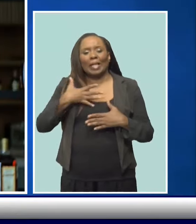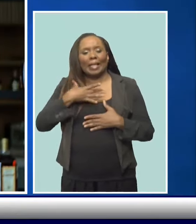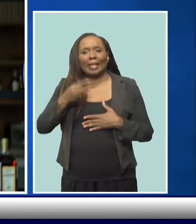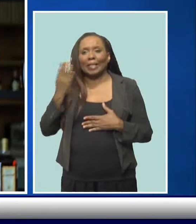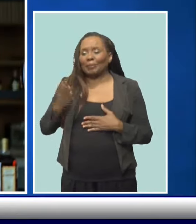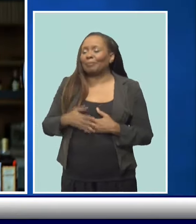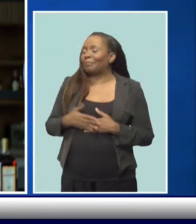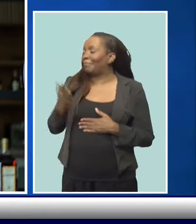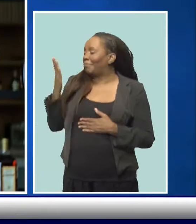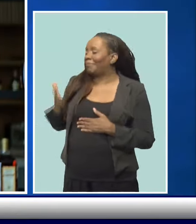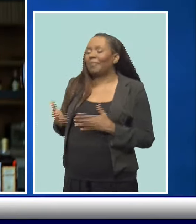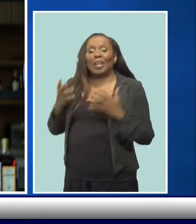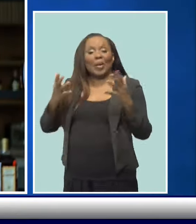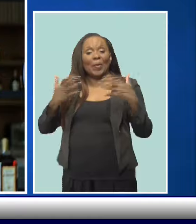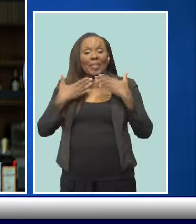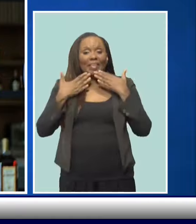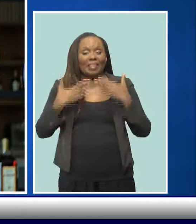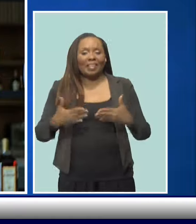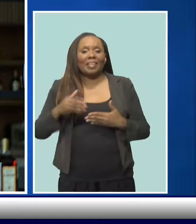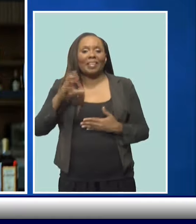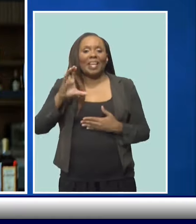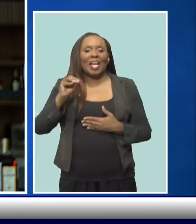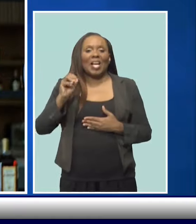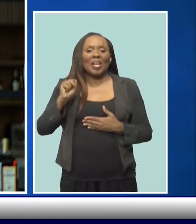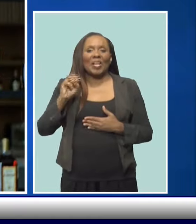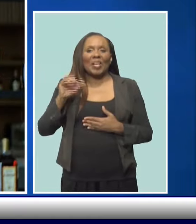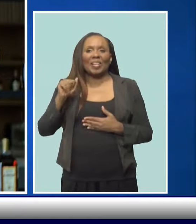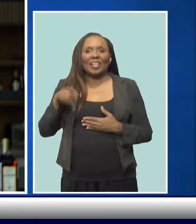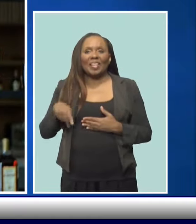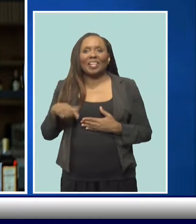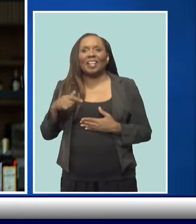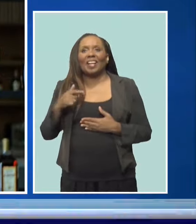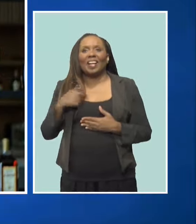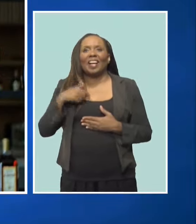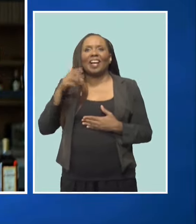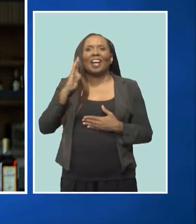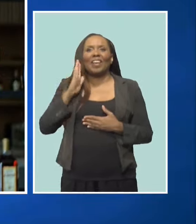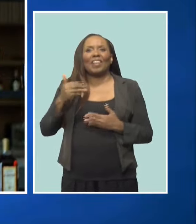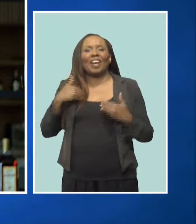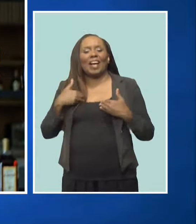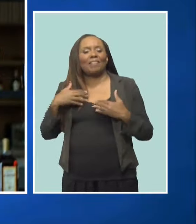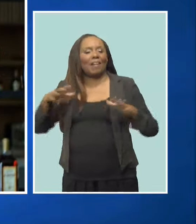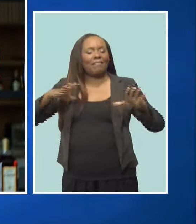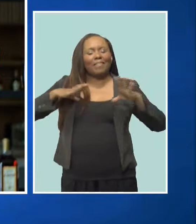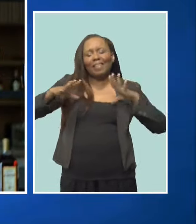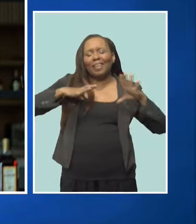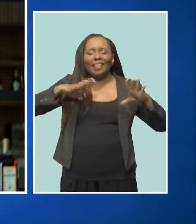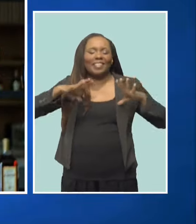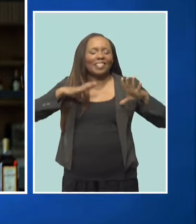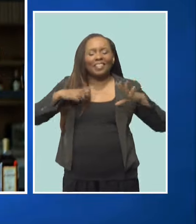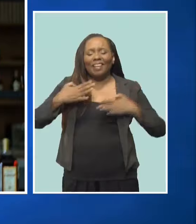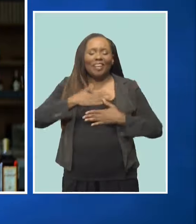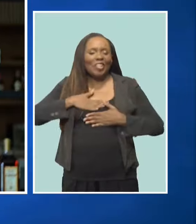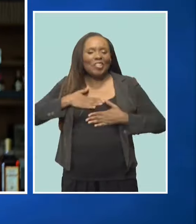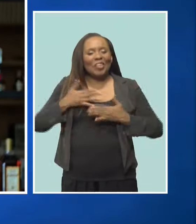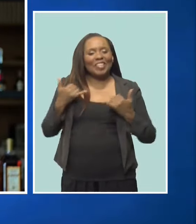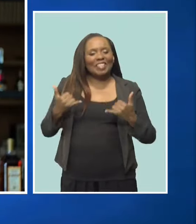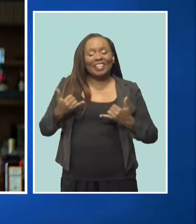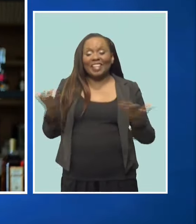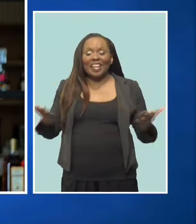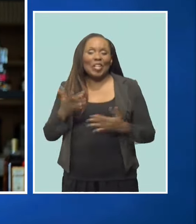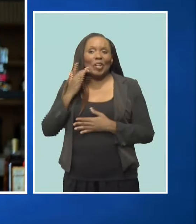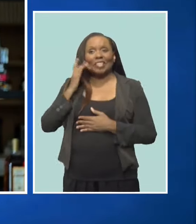for the night sure that I'm going to have a little vacation. Enjoy today and tomorrow or whatever, you know.